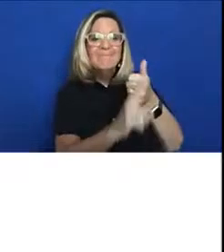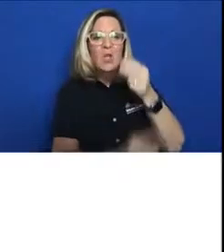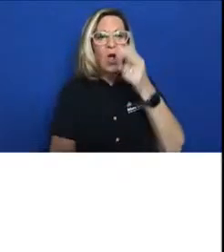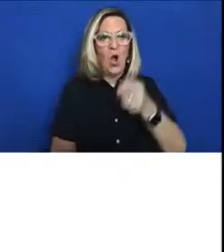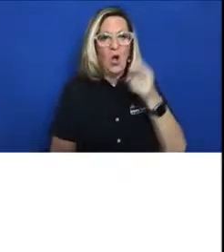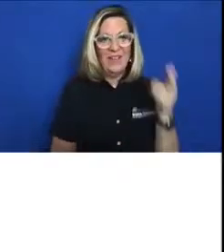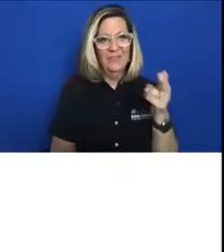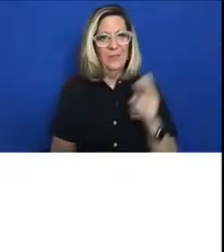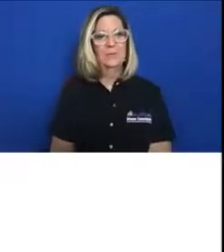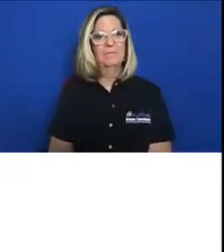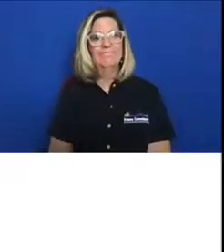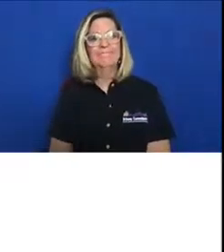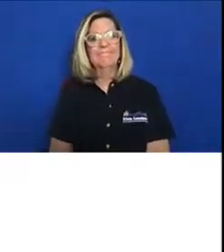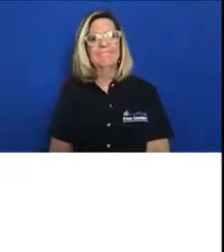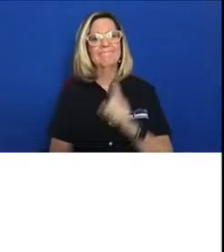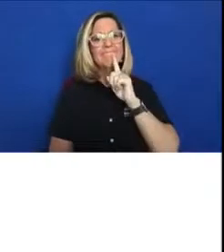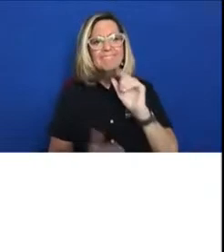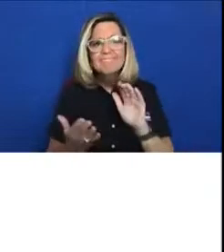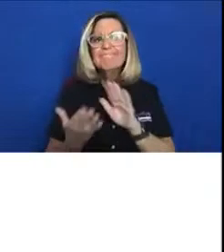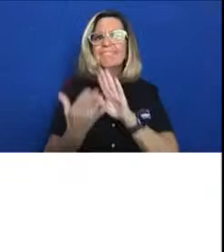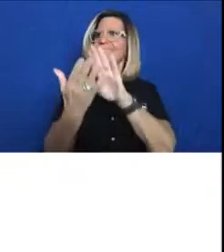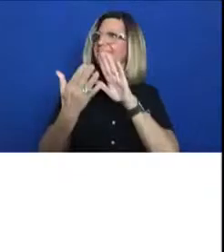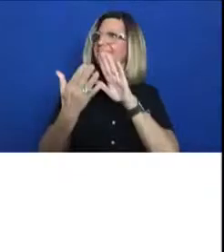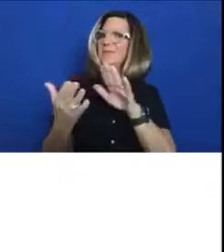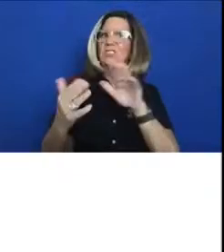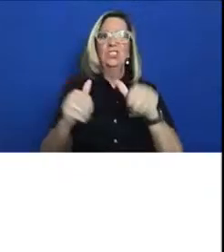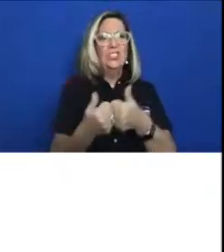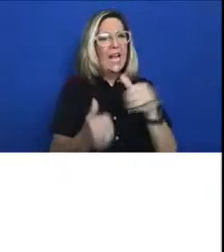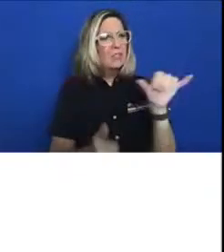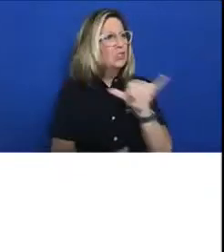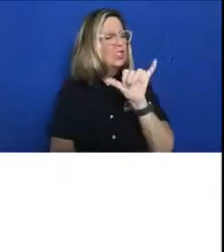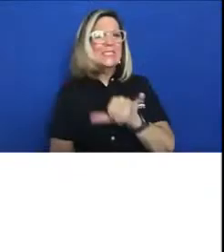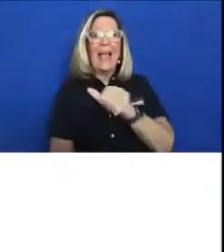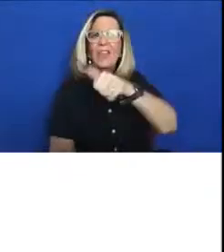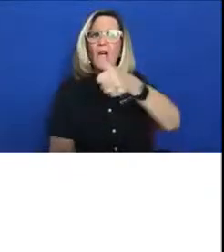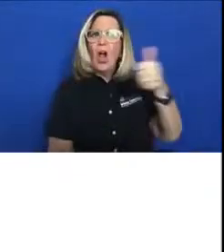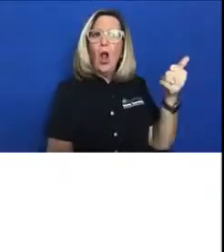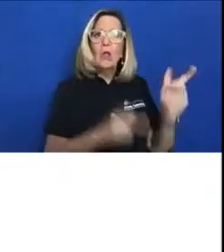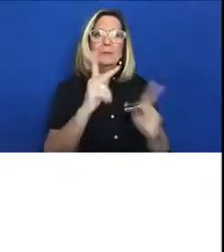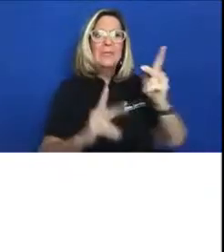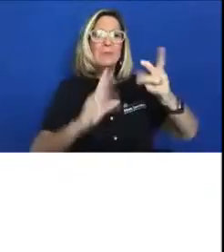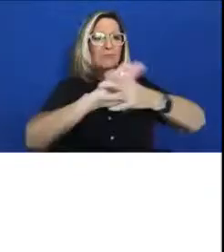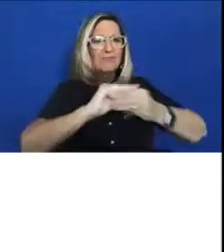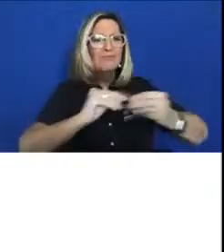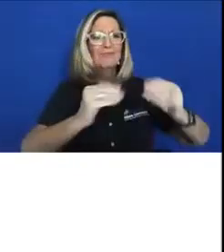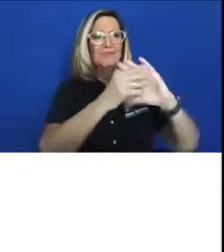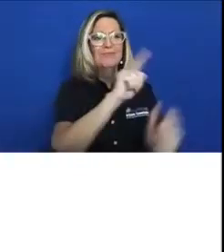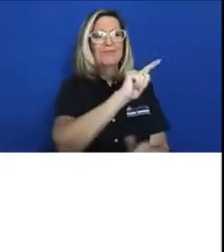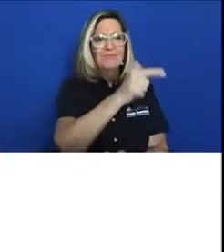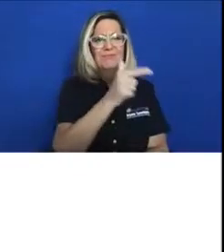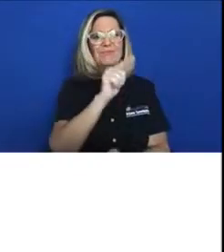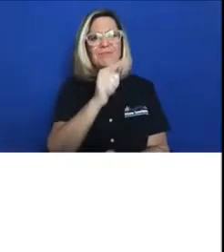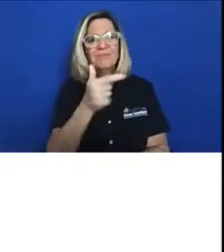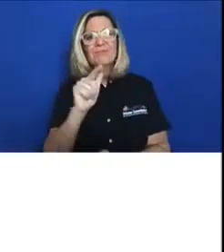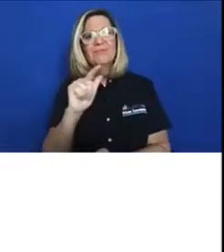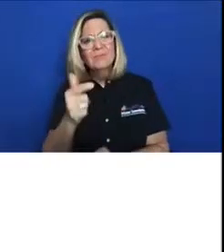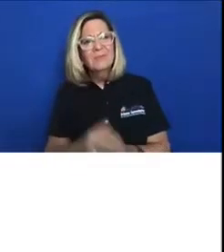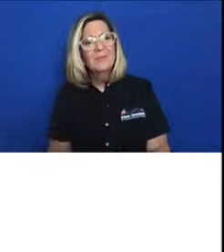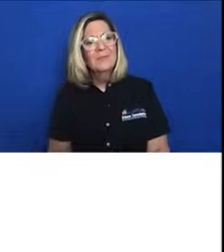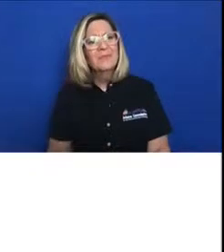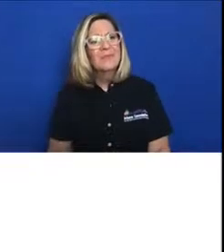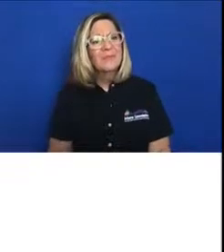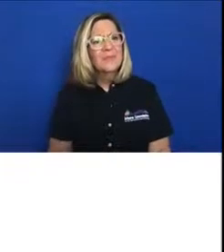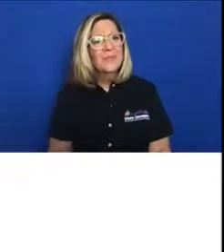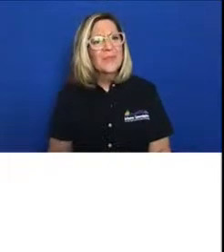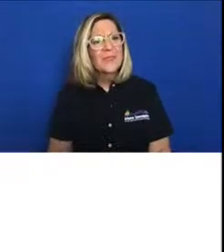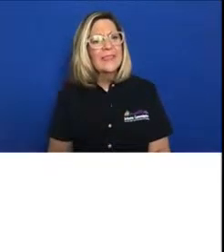This is Barb. Barb is hard of hearing. She has faced many challenges, just like other people have in the other stories